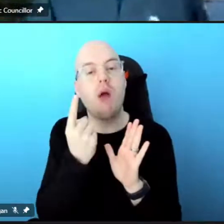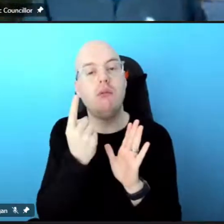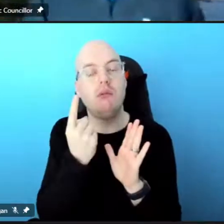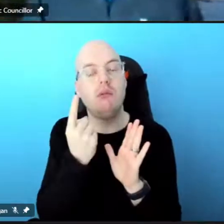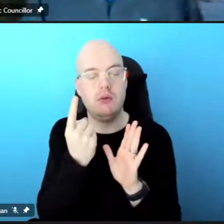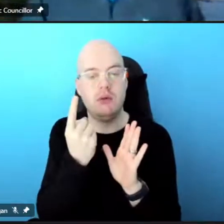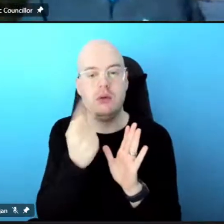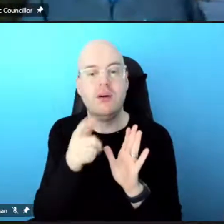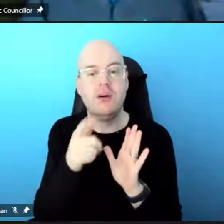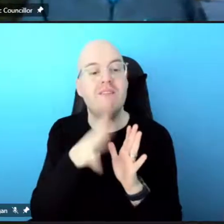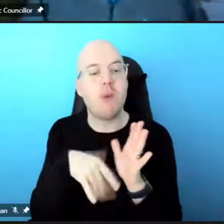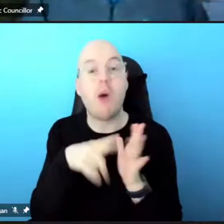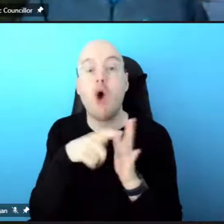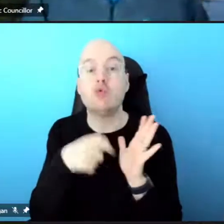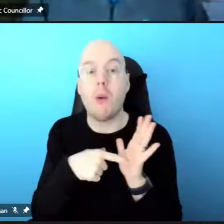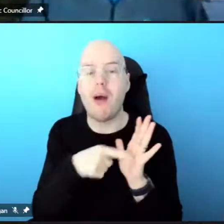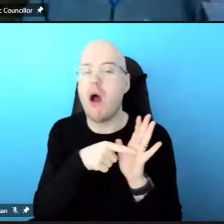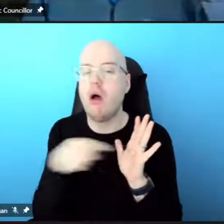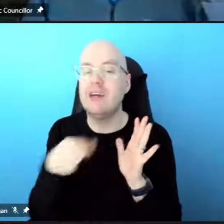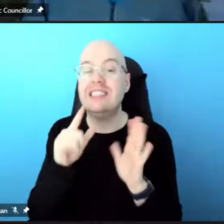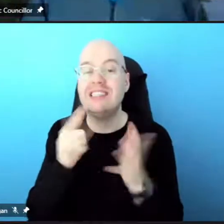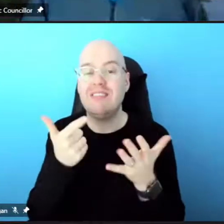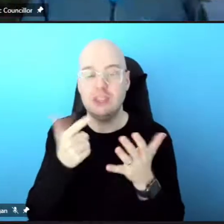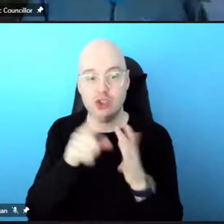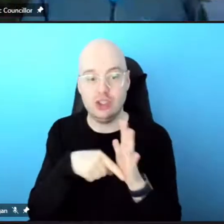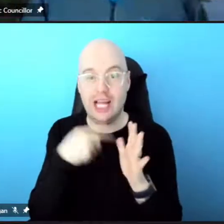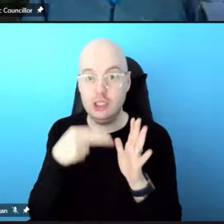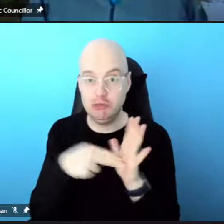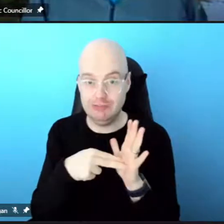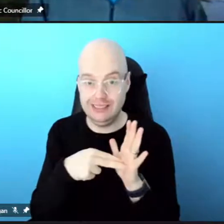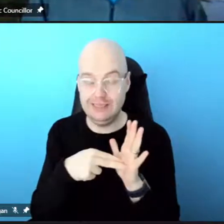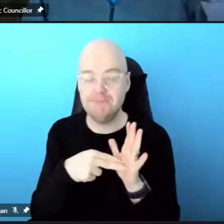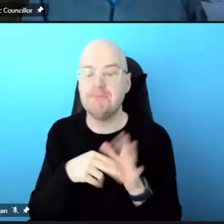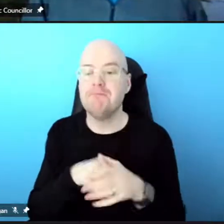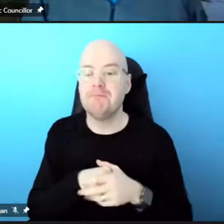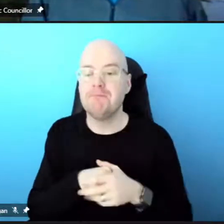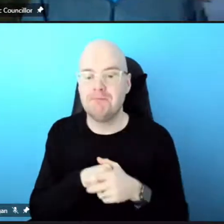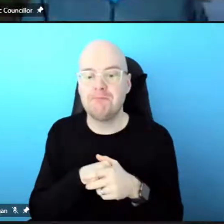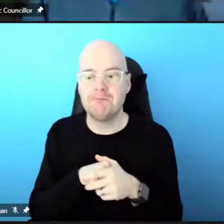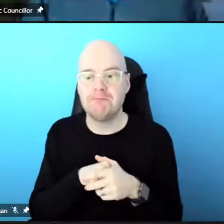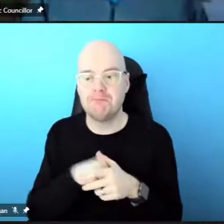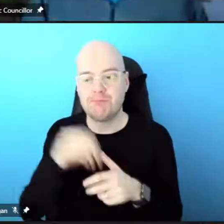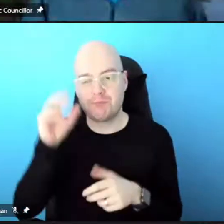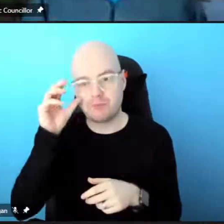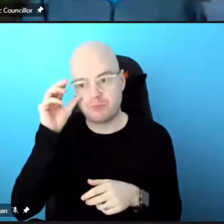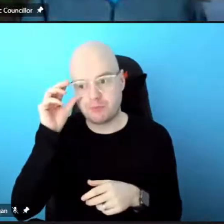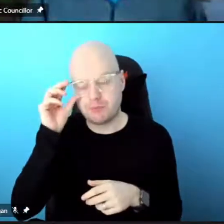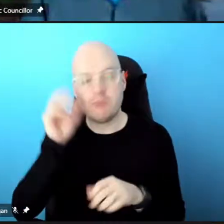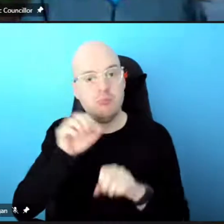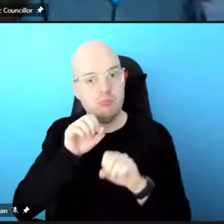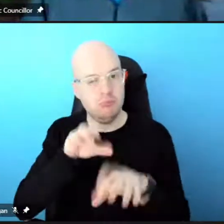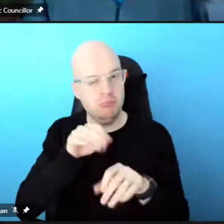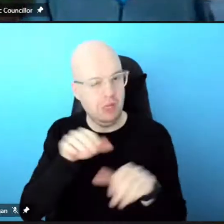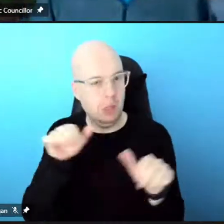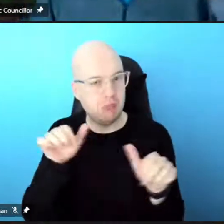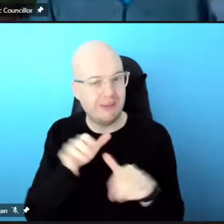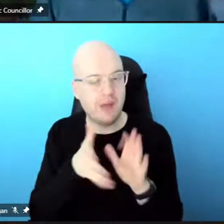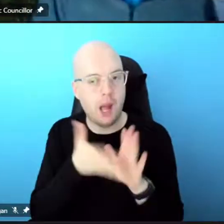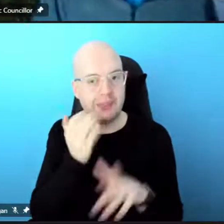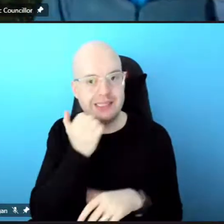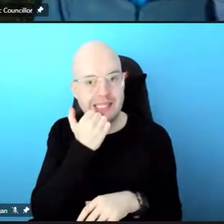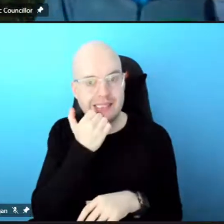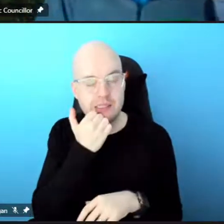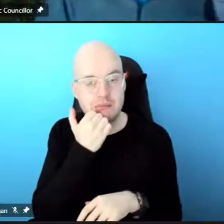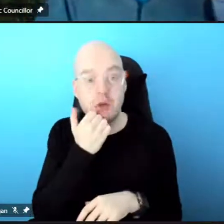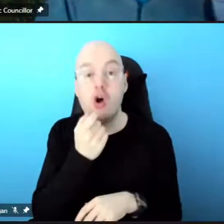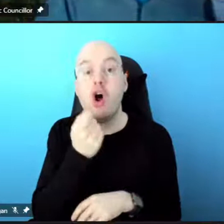through to the 7th of January. So just to give you a brief update in our current position, almost all of the audit plan is